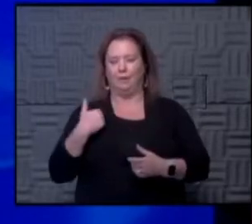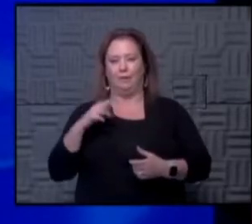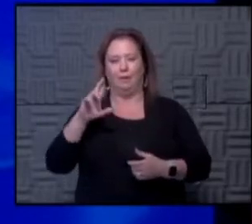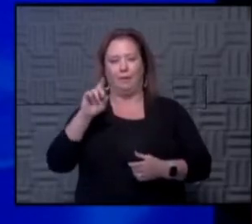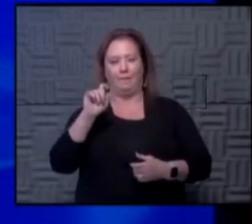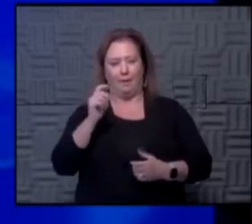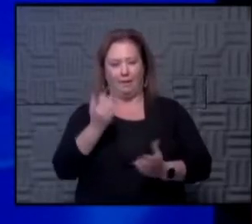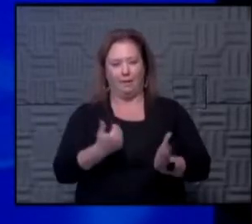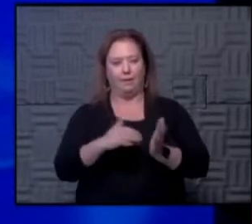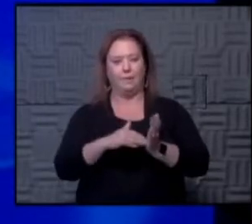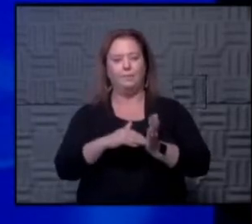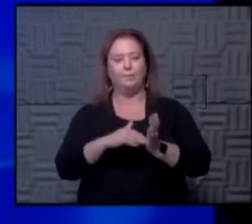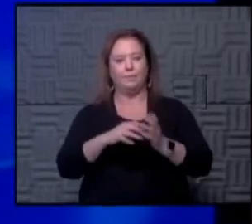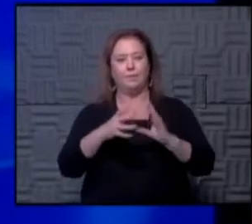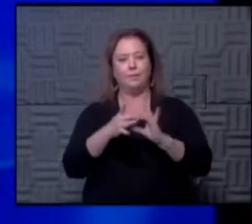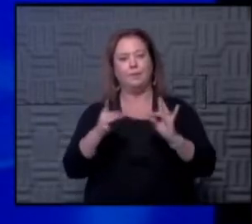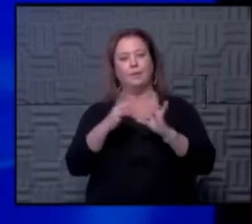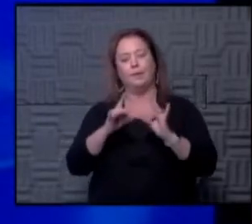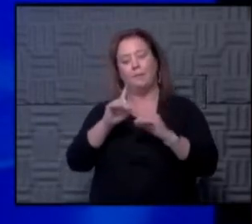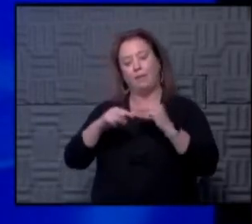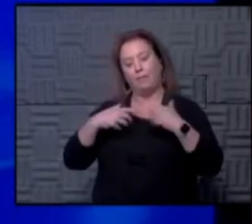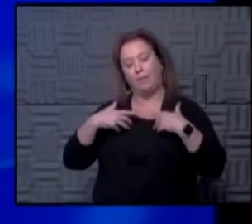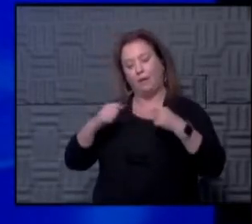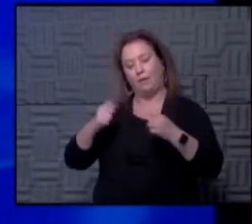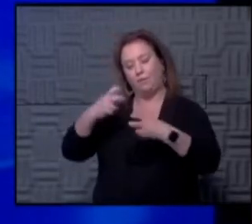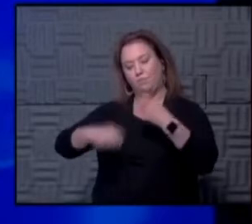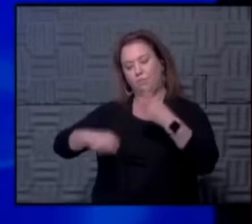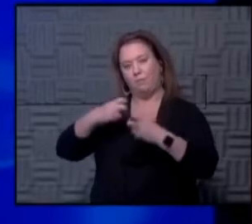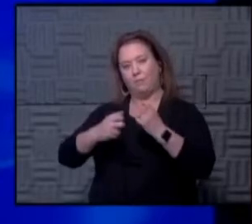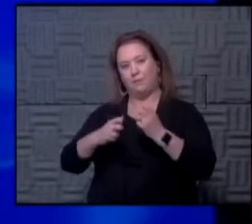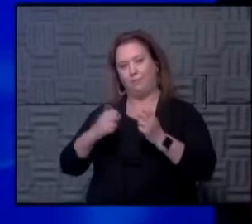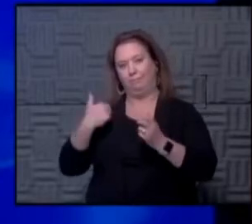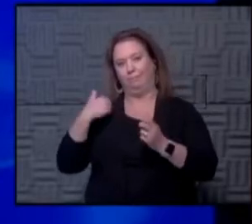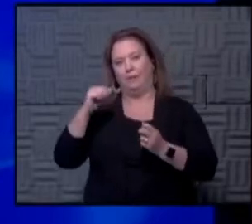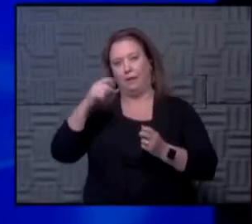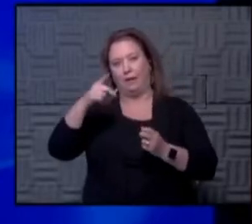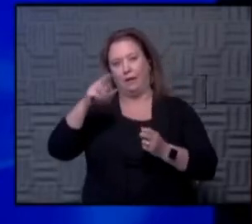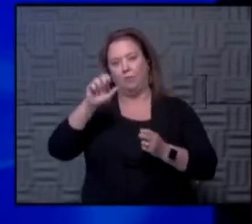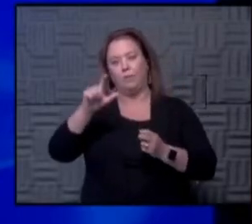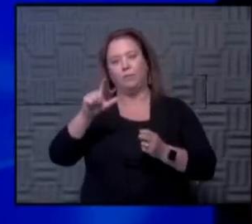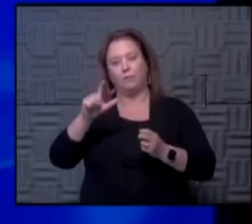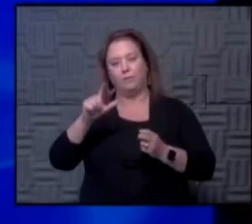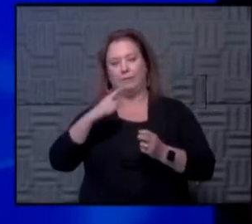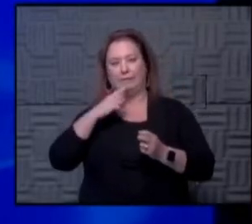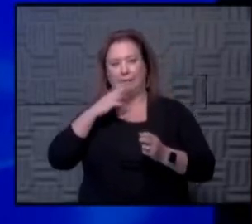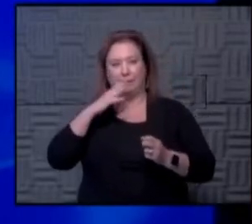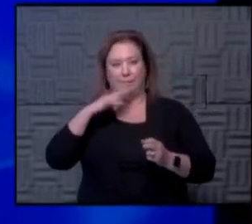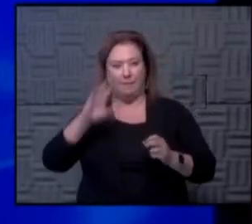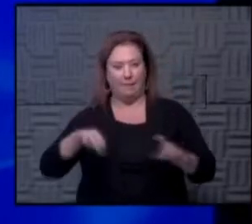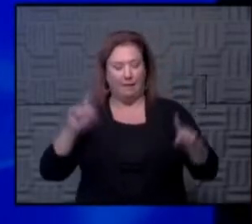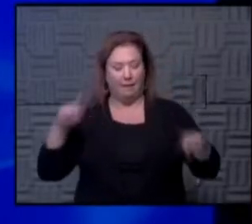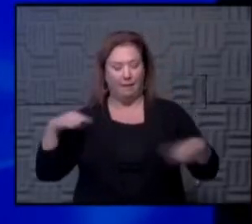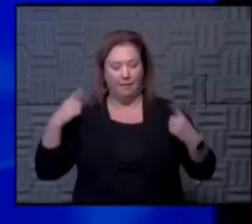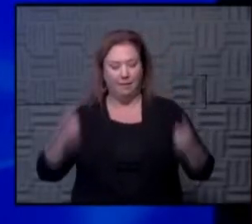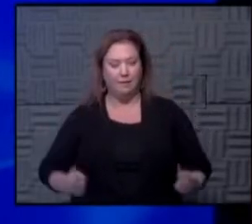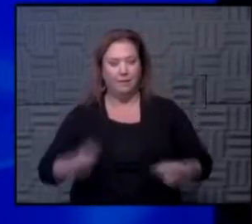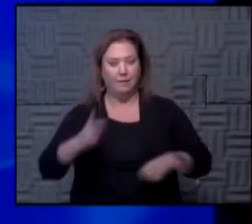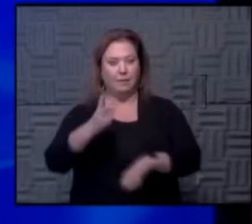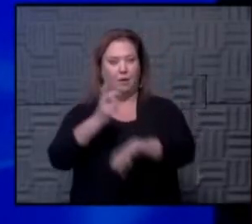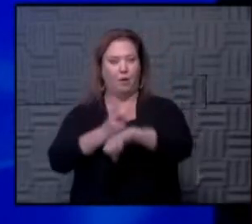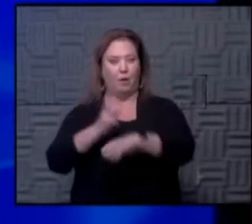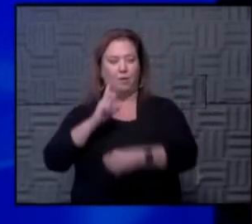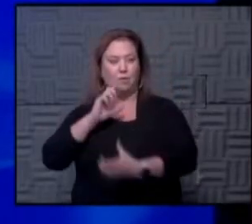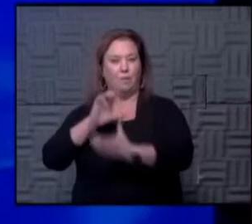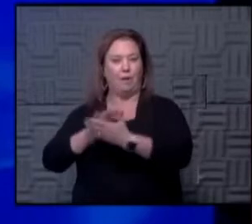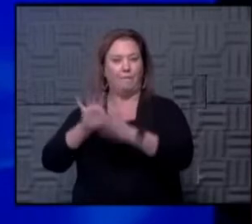update, telling us a bit about the health problems he had that began in April. He told us, as bad as it's been for him, it's been harder on